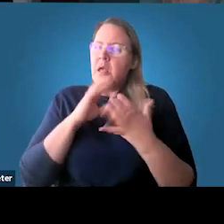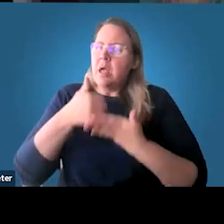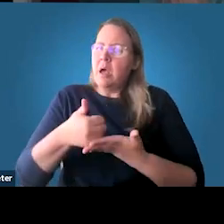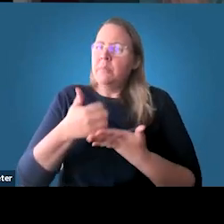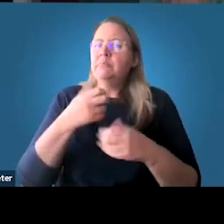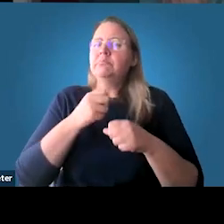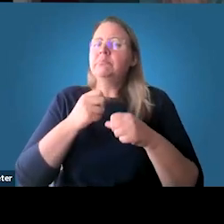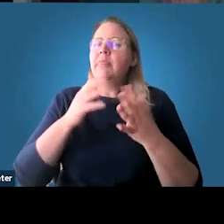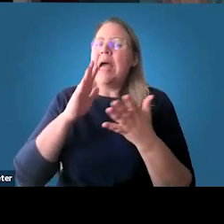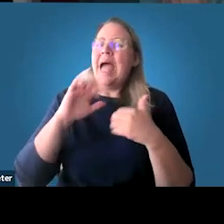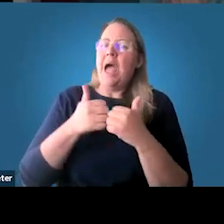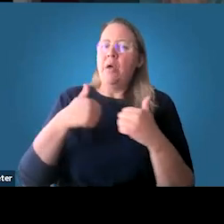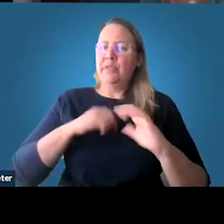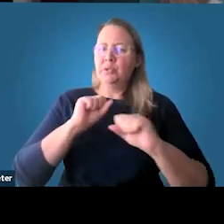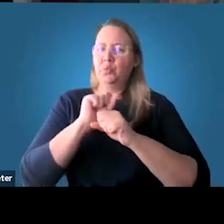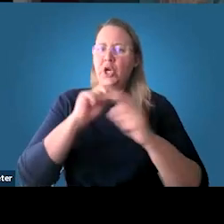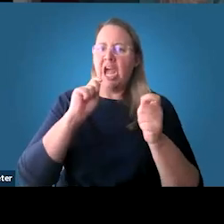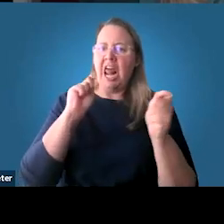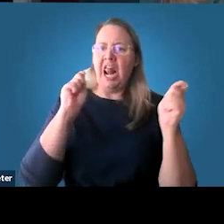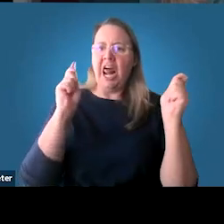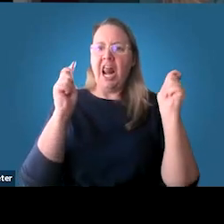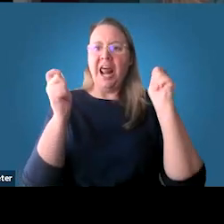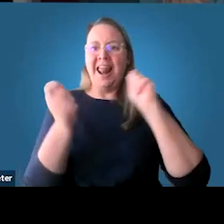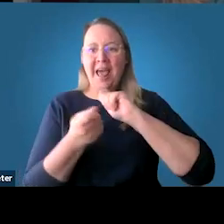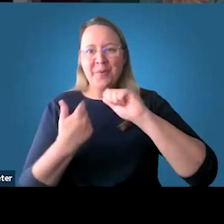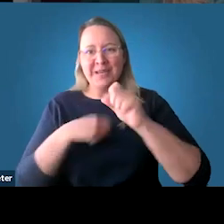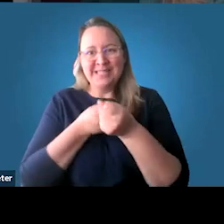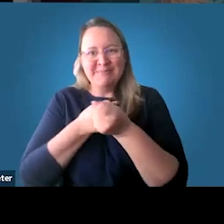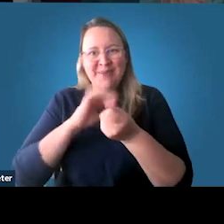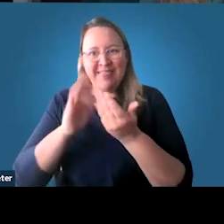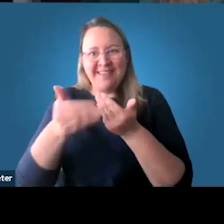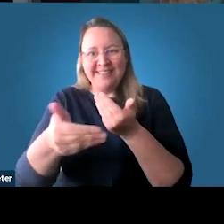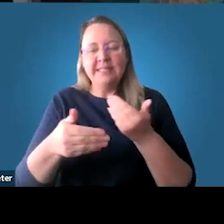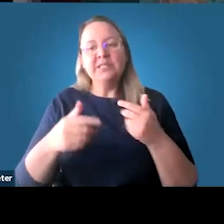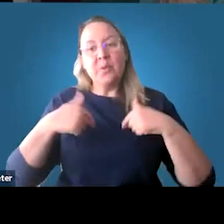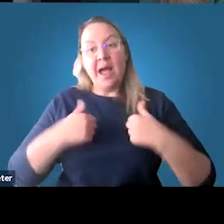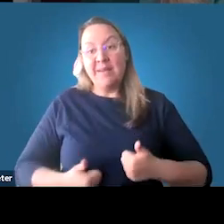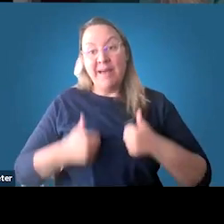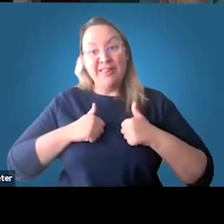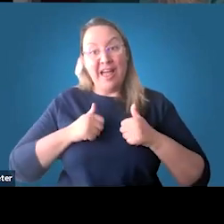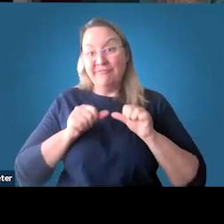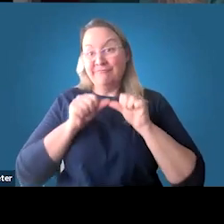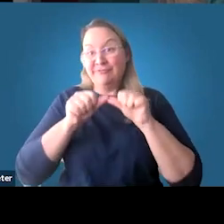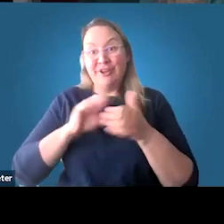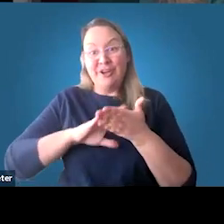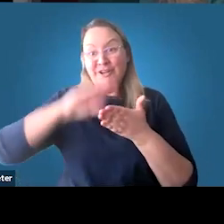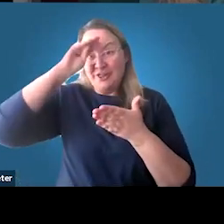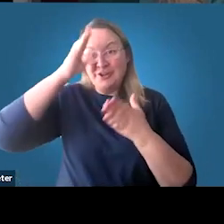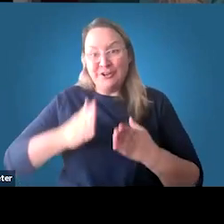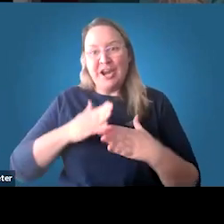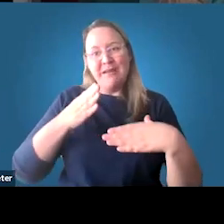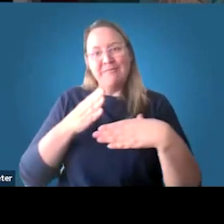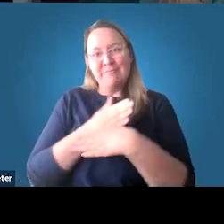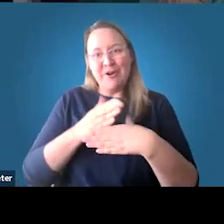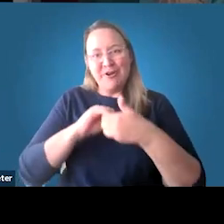shape the evolution of this work. So I come to you today as a lifelong learner and a partner in our